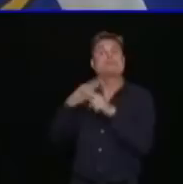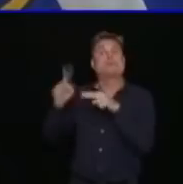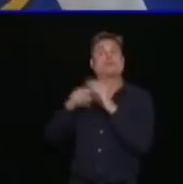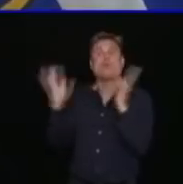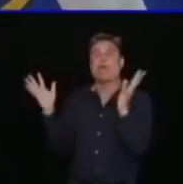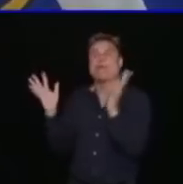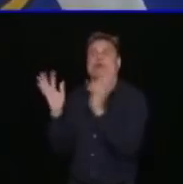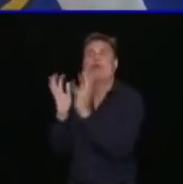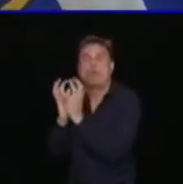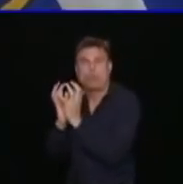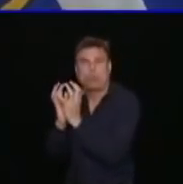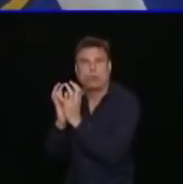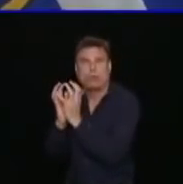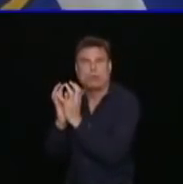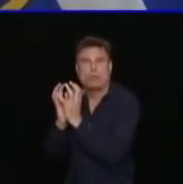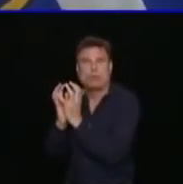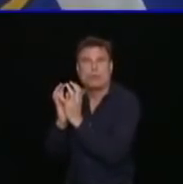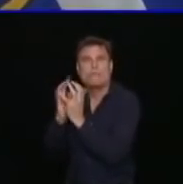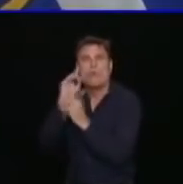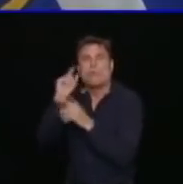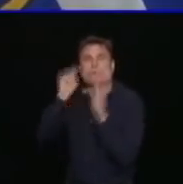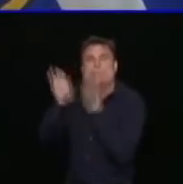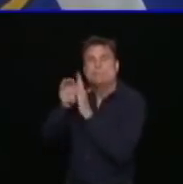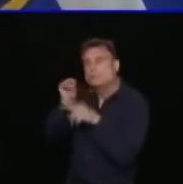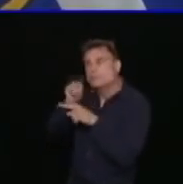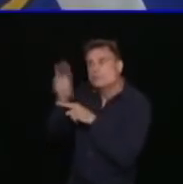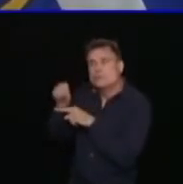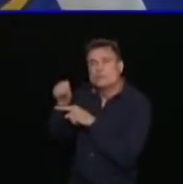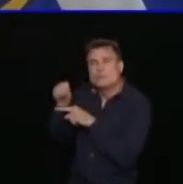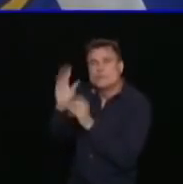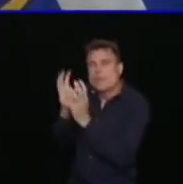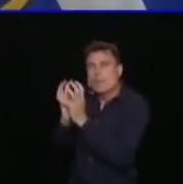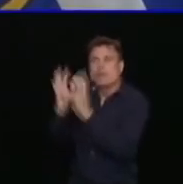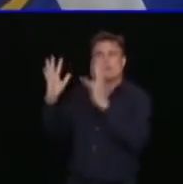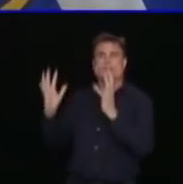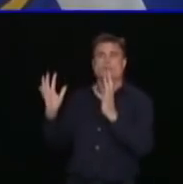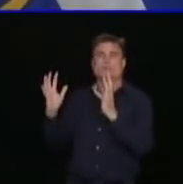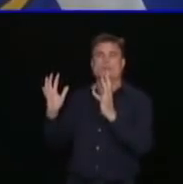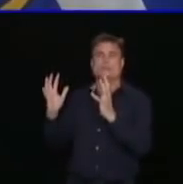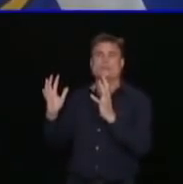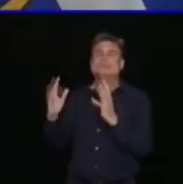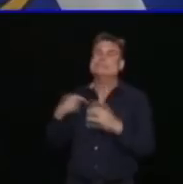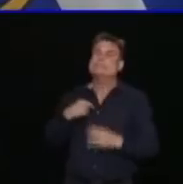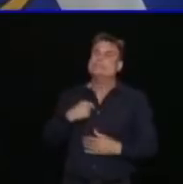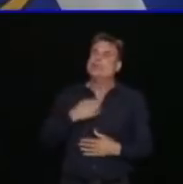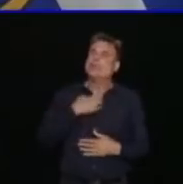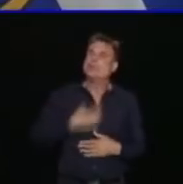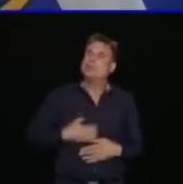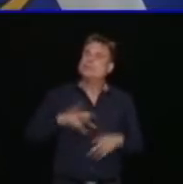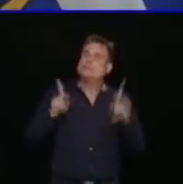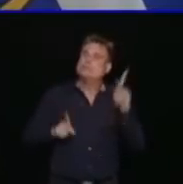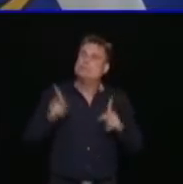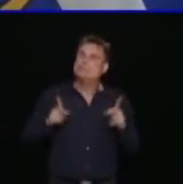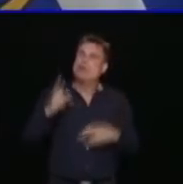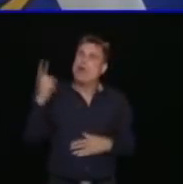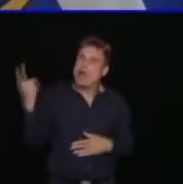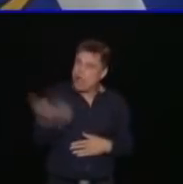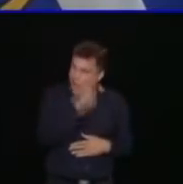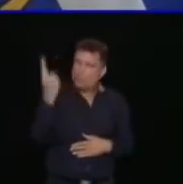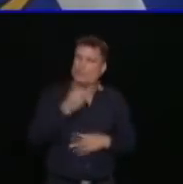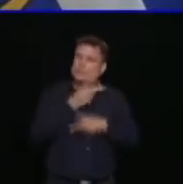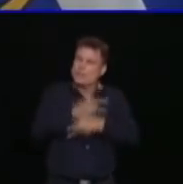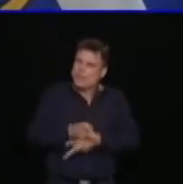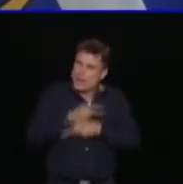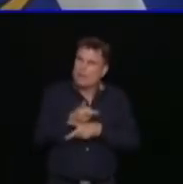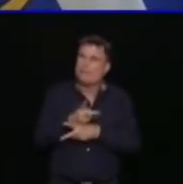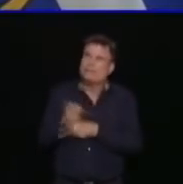And we need to model the behavior that we're looking for in others. And I look to everybody to not point